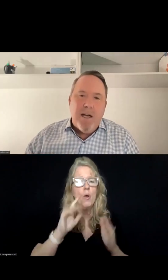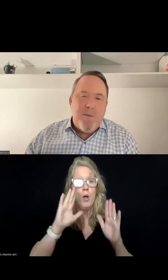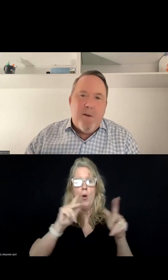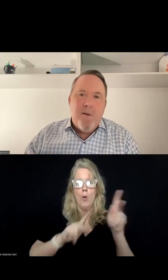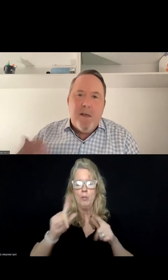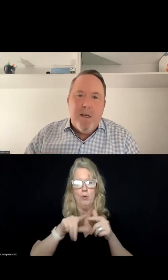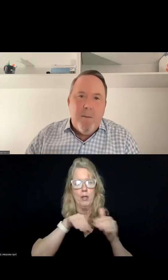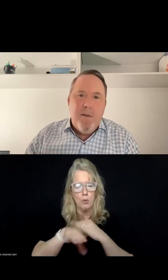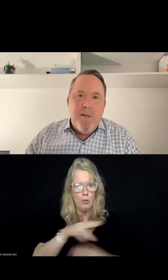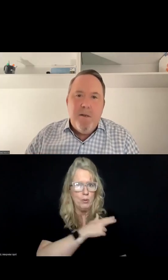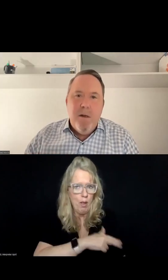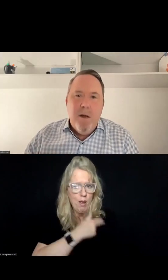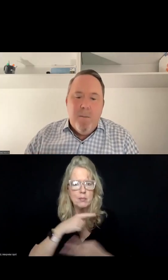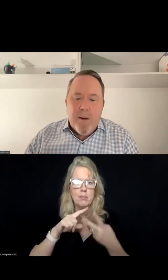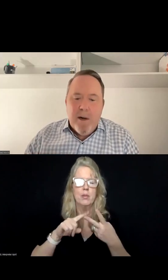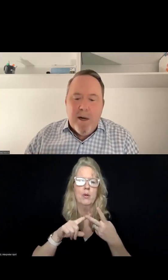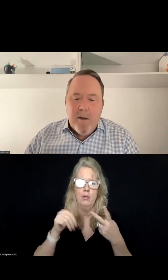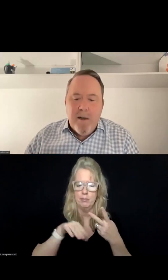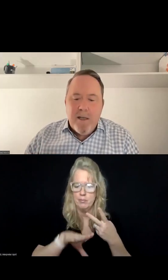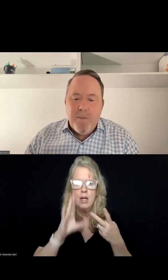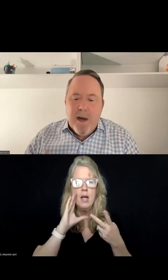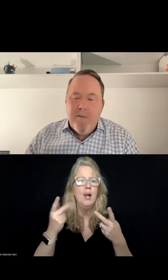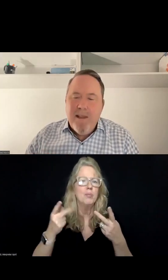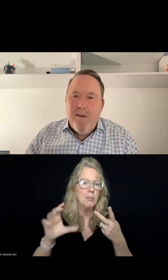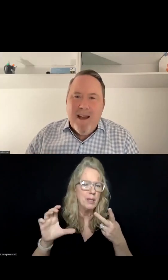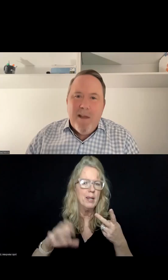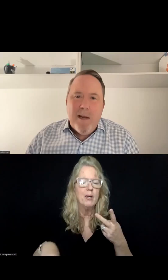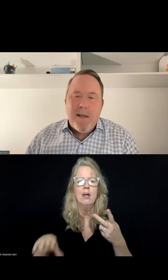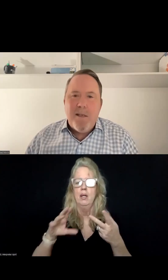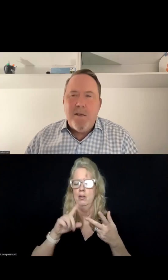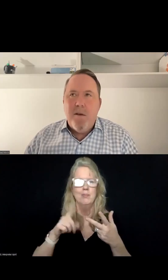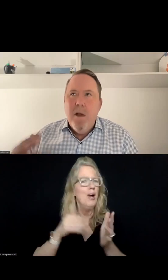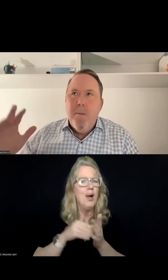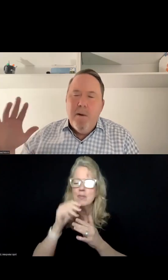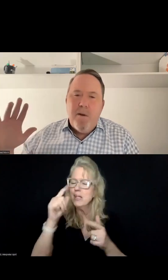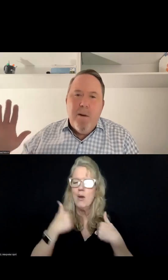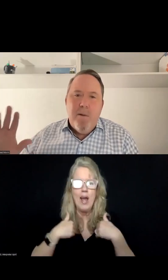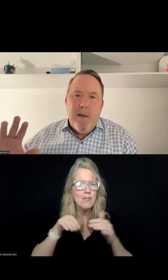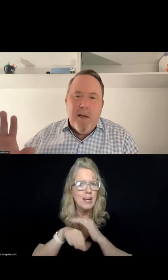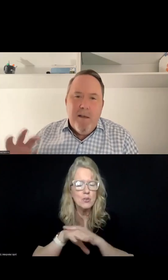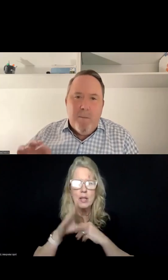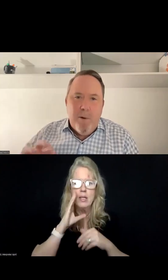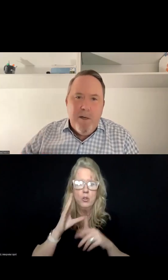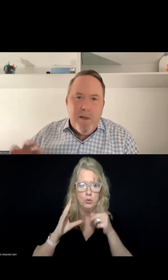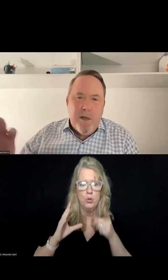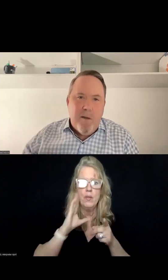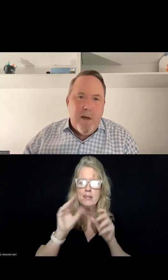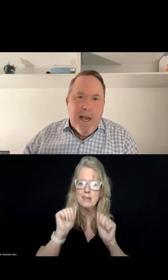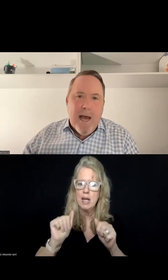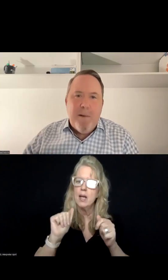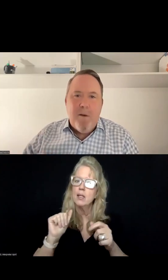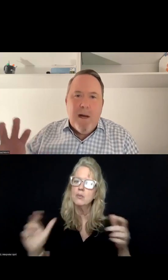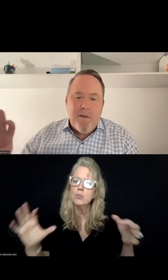into hospitals, they can come into primary care clinics, but often they don't have that access. So peers are able to, again, to bridge